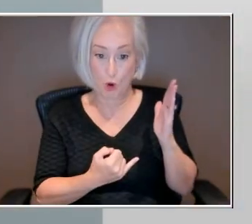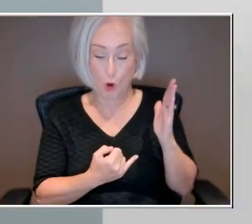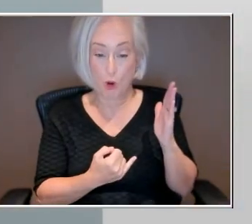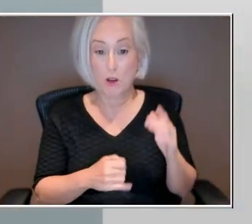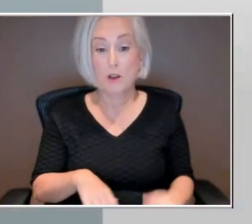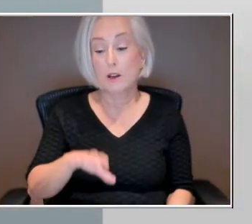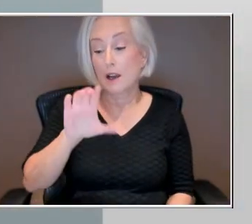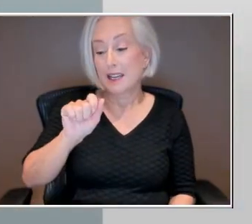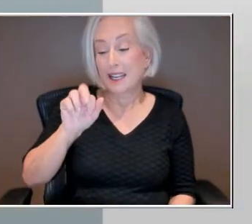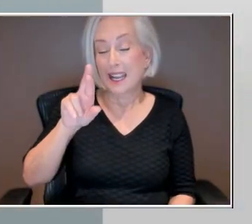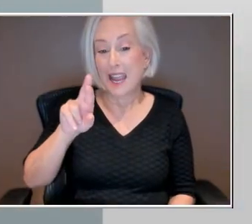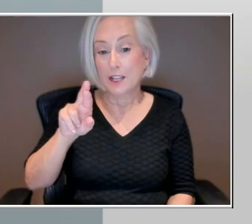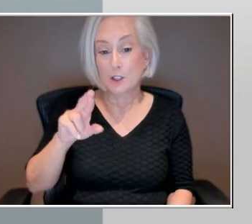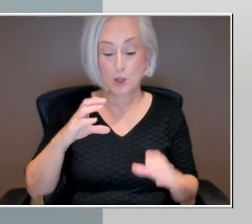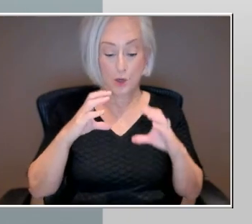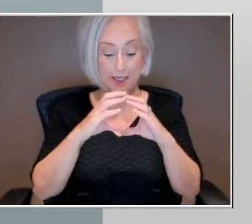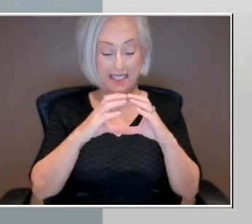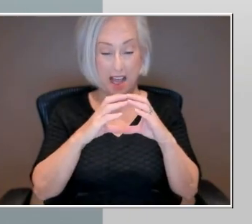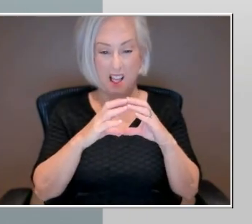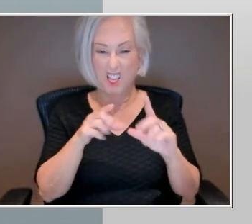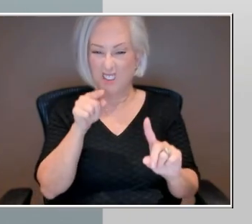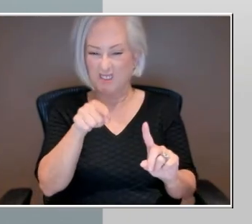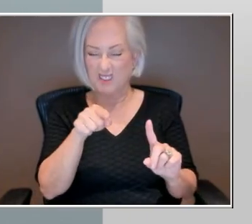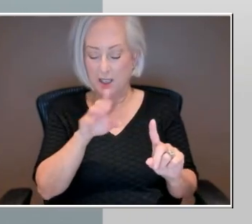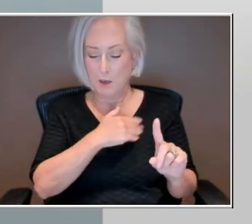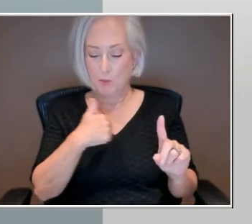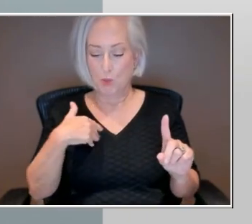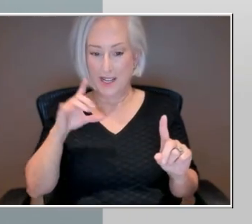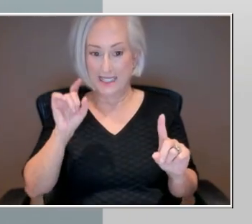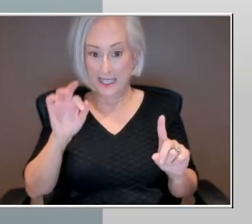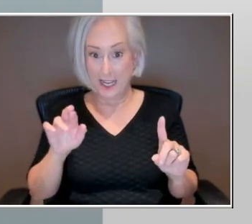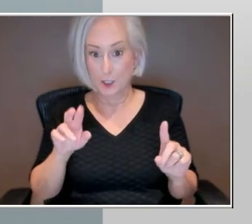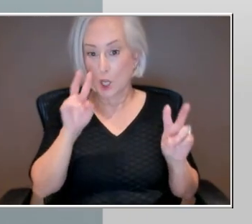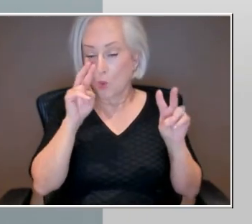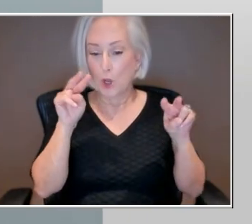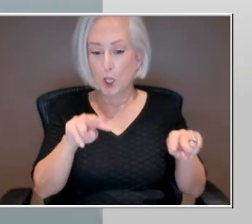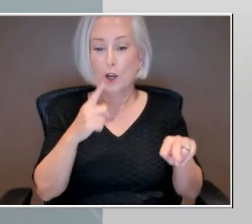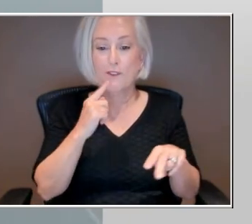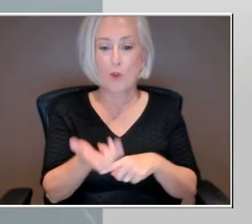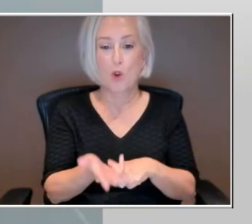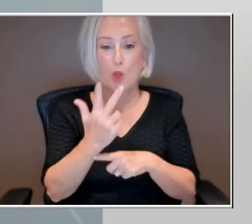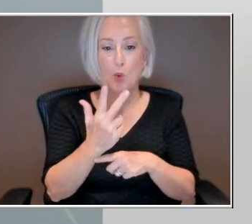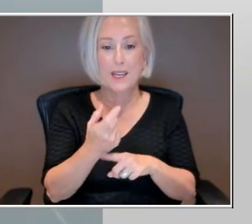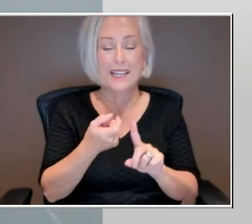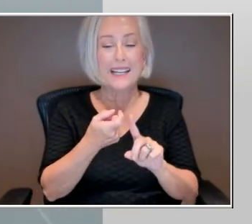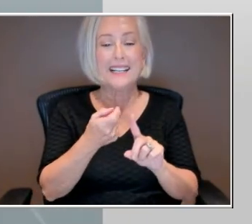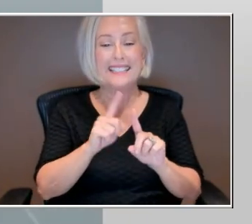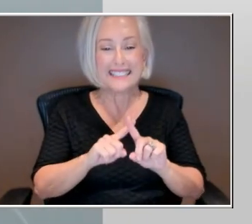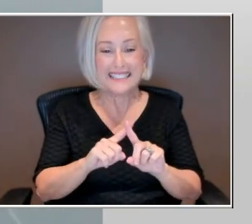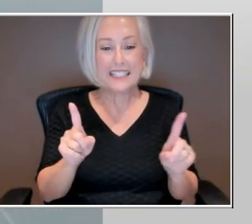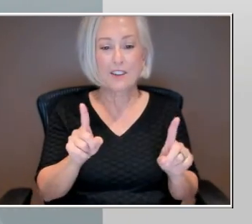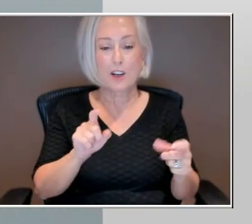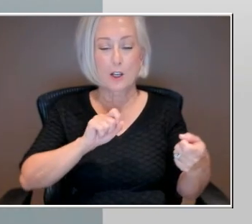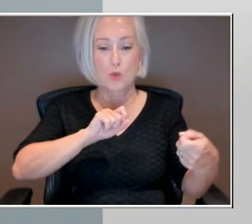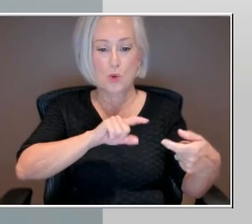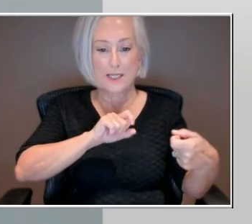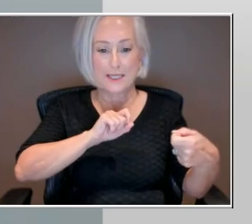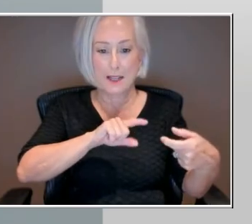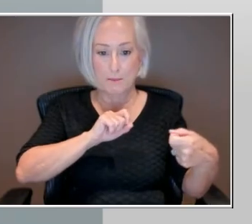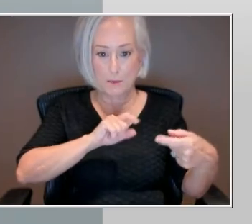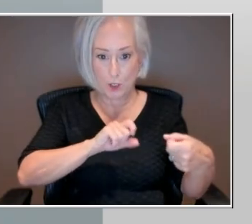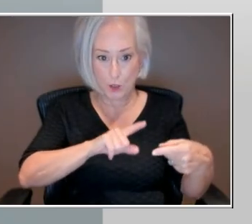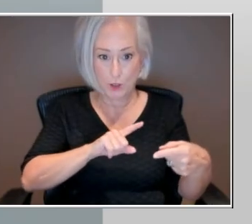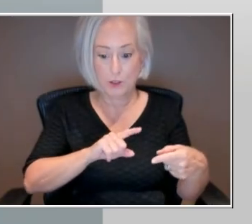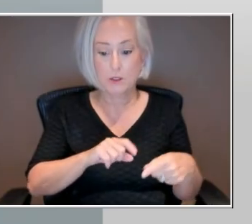a breast cancer cell specifically, we know to look for 3 different what we call receptors. And if you're in my clinic, I describe it as arms on a